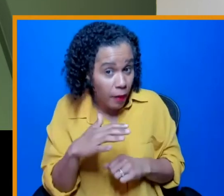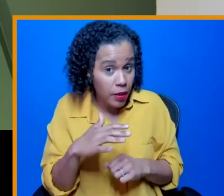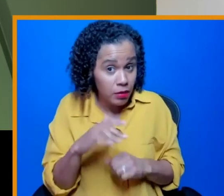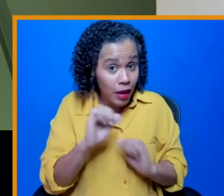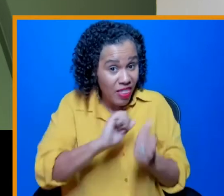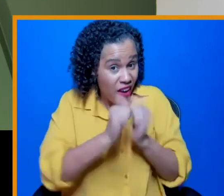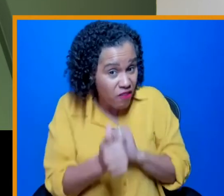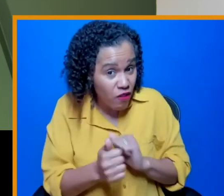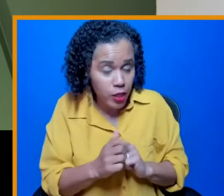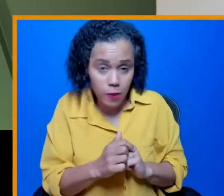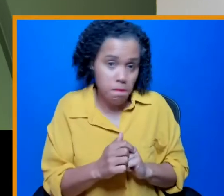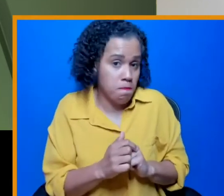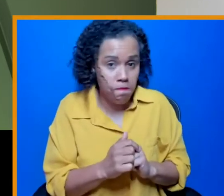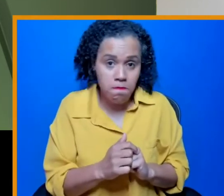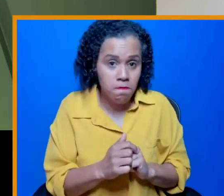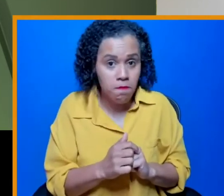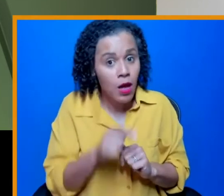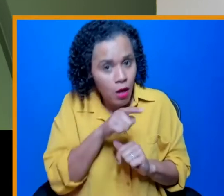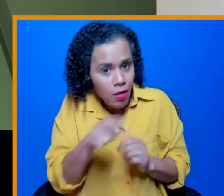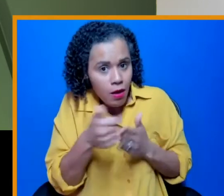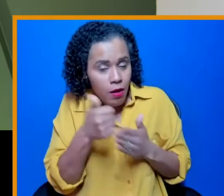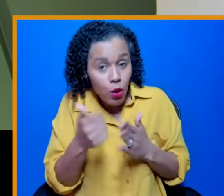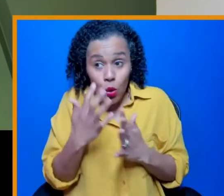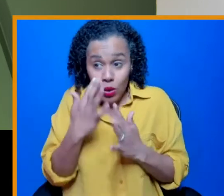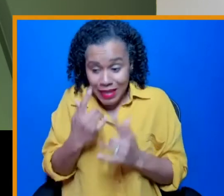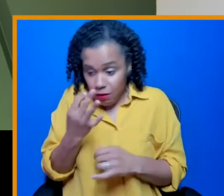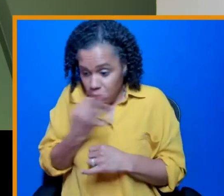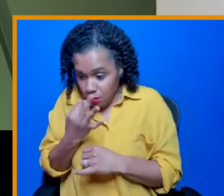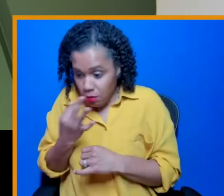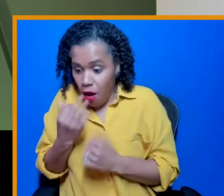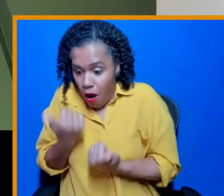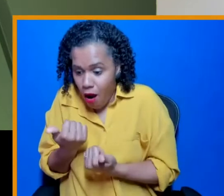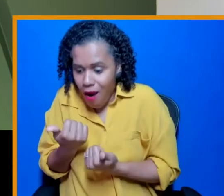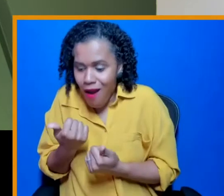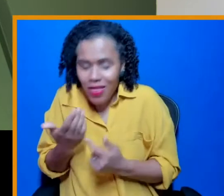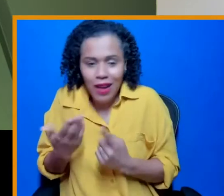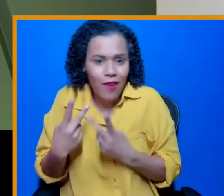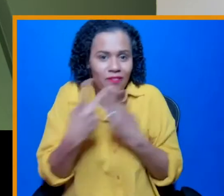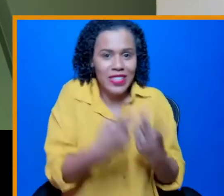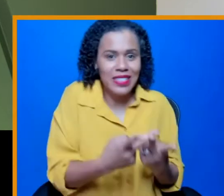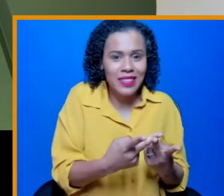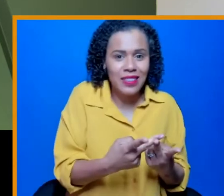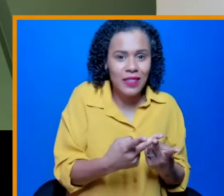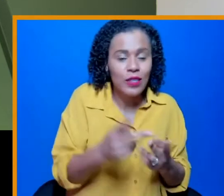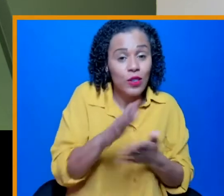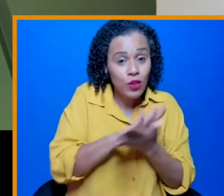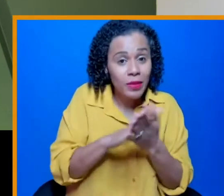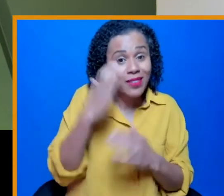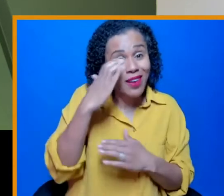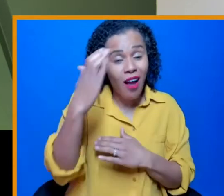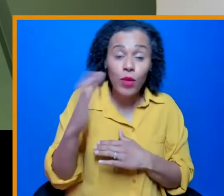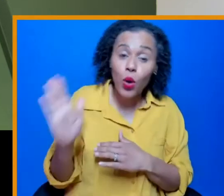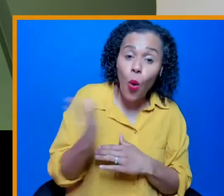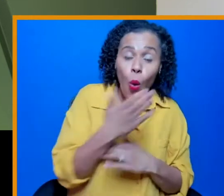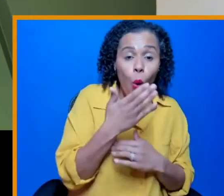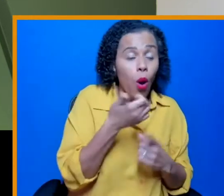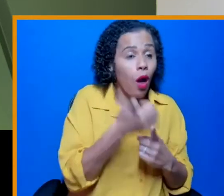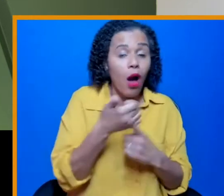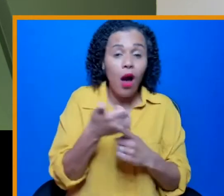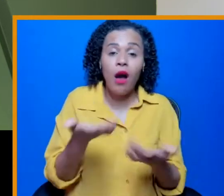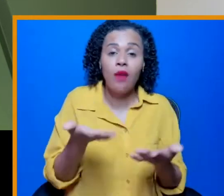who currently always test before they see them. And this means that as the government closes down all the surveillance